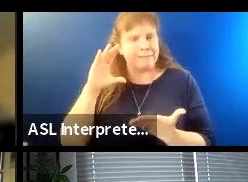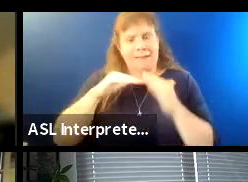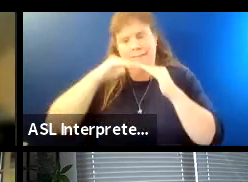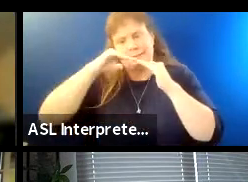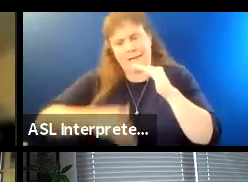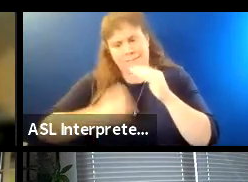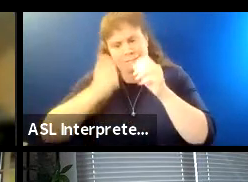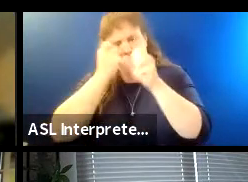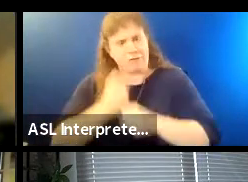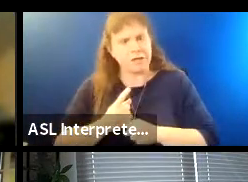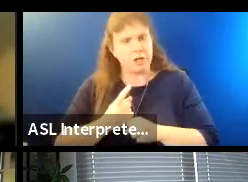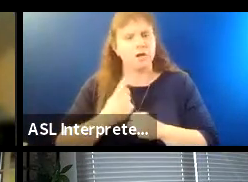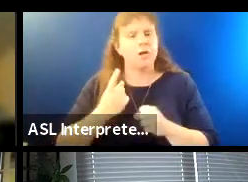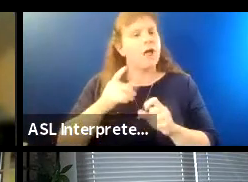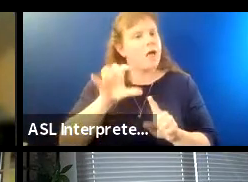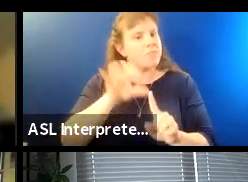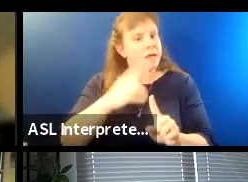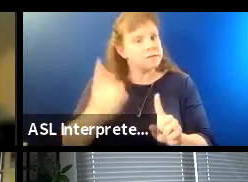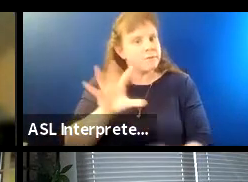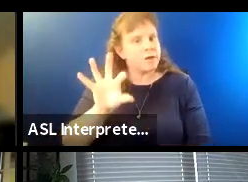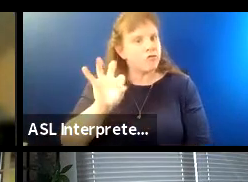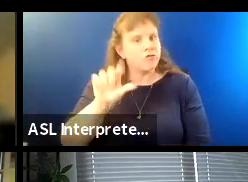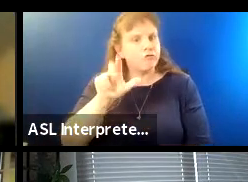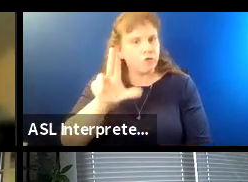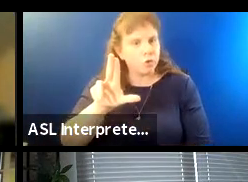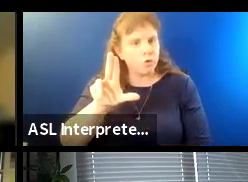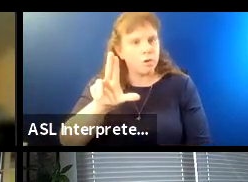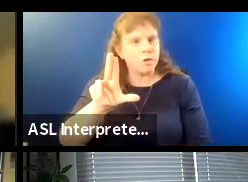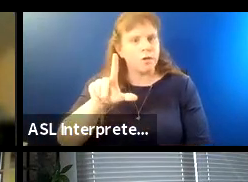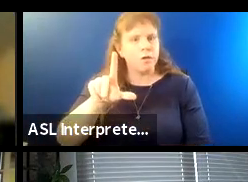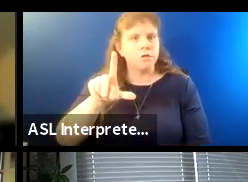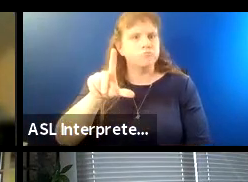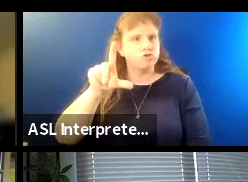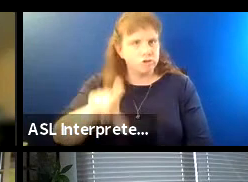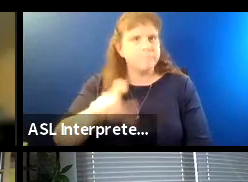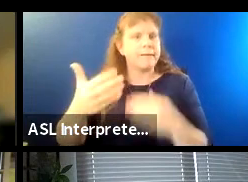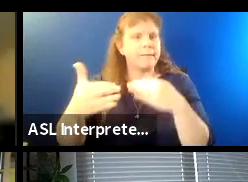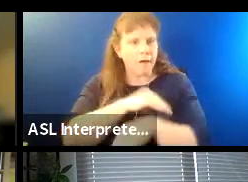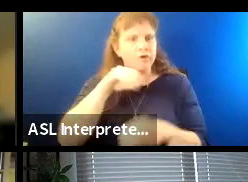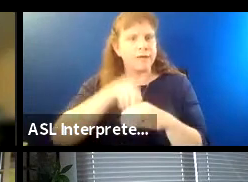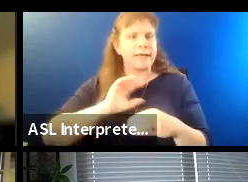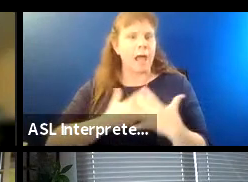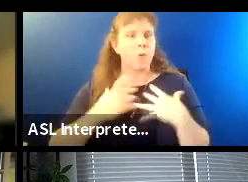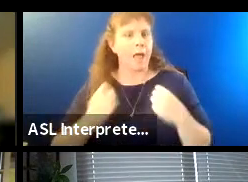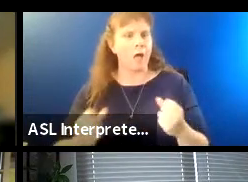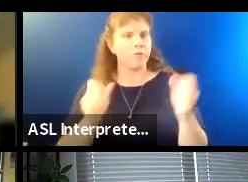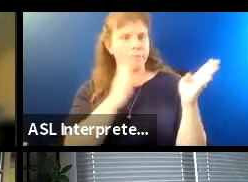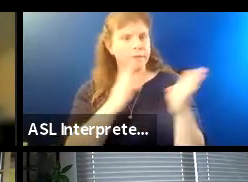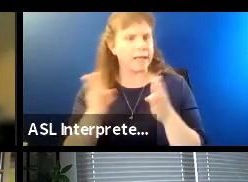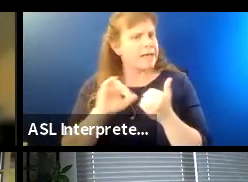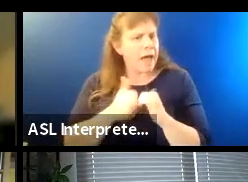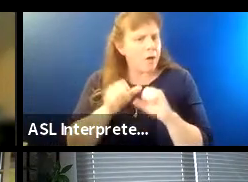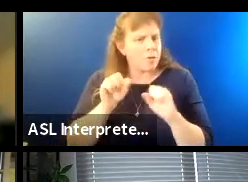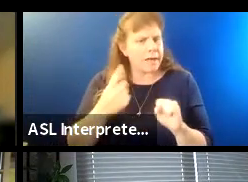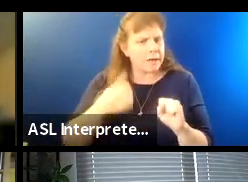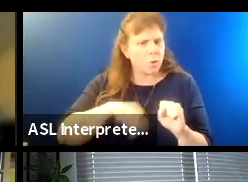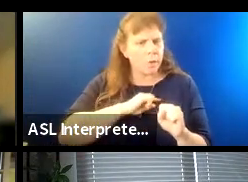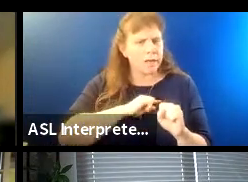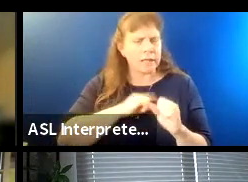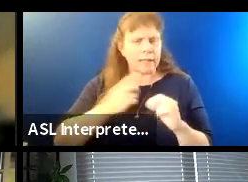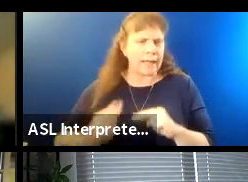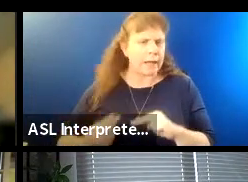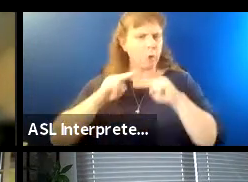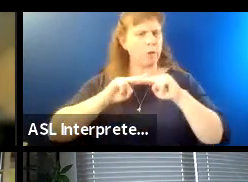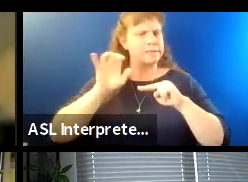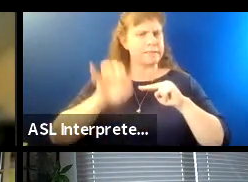that's something that is supposed to be covered by you know, in our health plans, in our health systems. And how do we get that up from less than